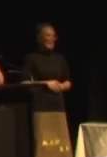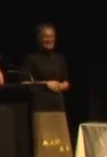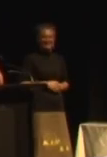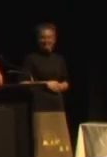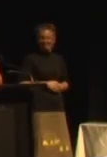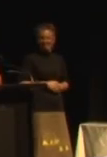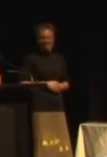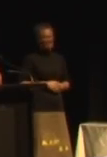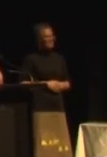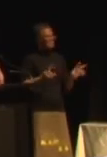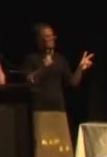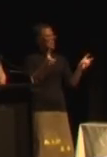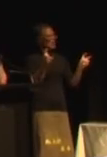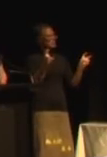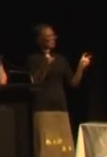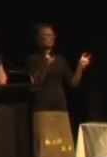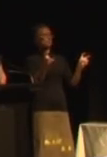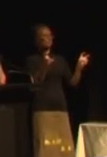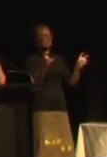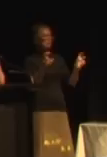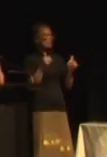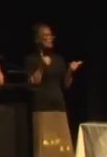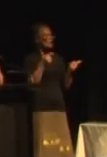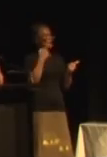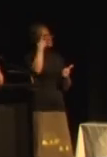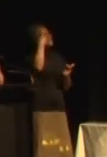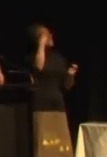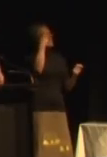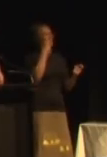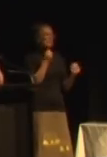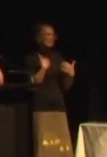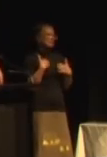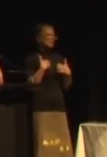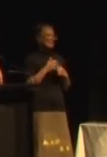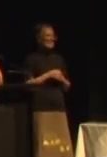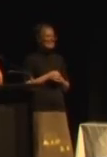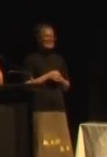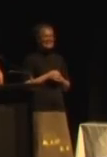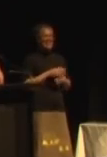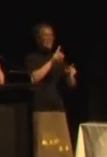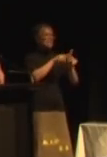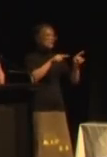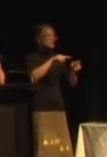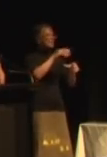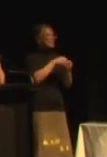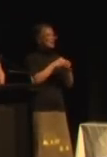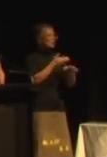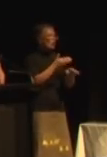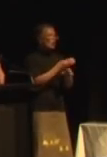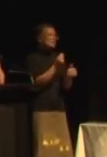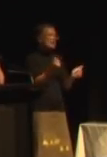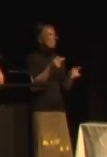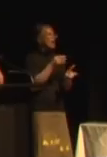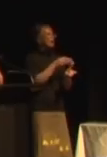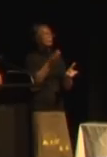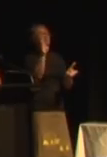very good at. So I'm mostly going to talk about my diversity and inclusion, aka D&I work, at Mozilla, but I'm going to take some detours